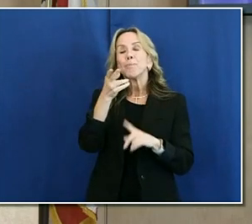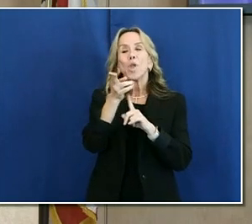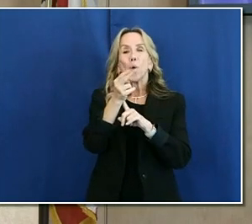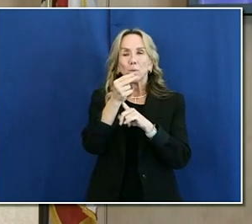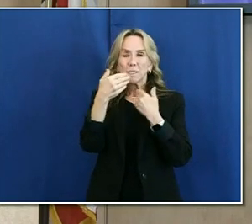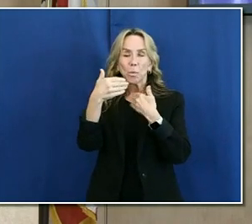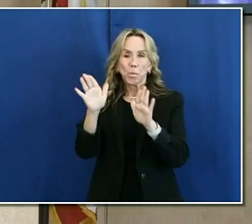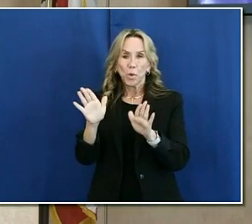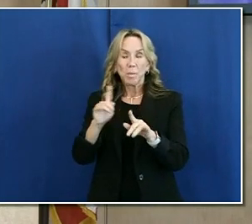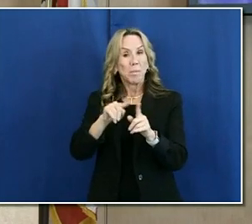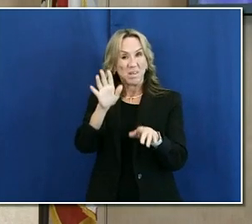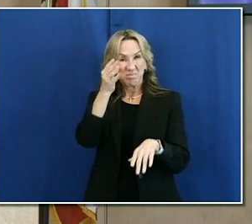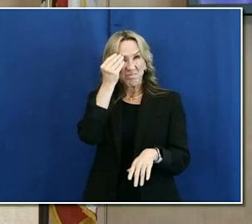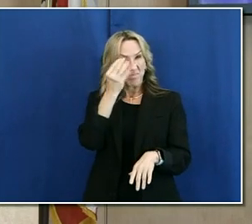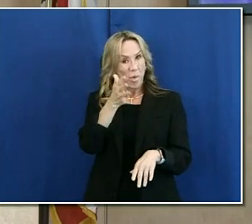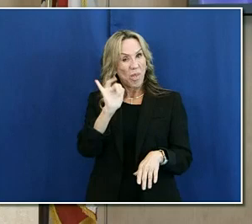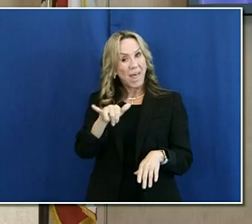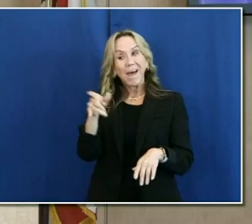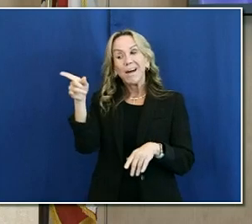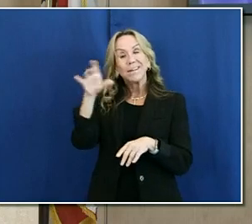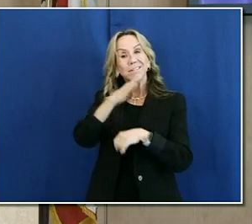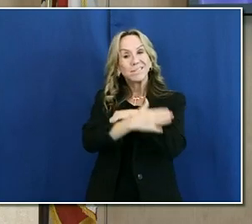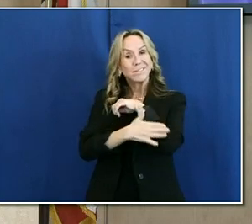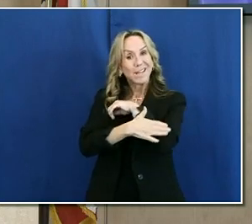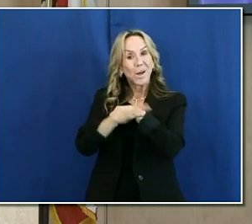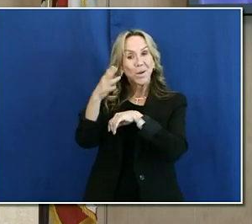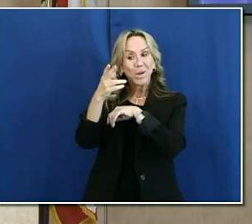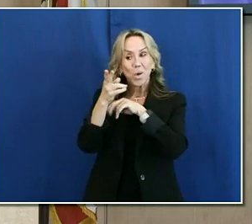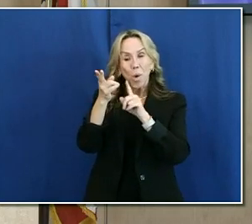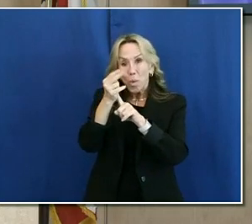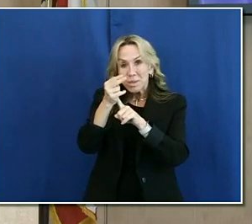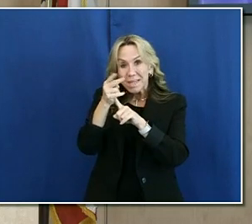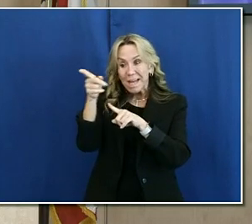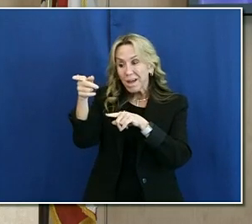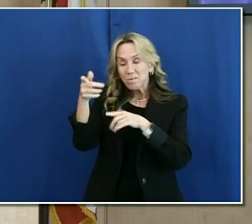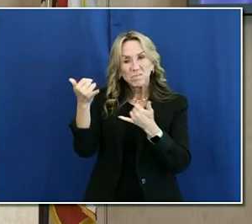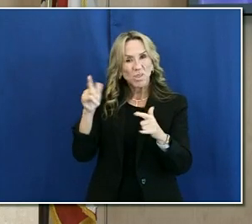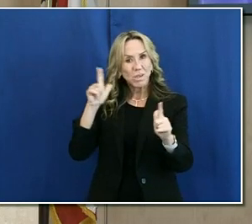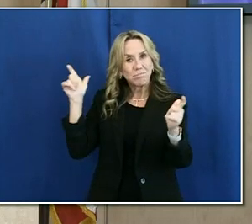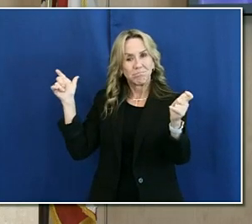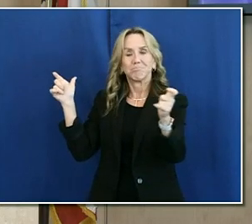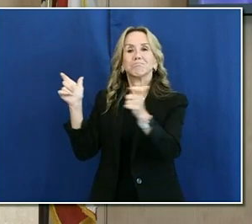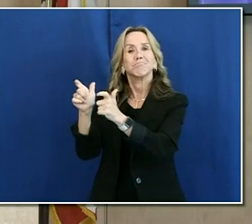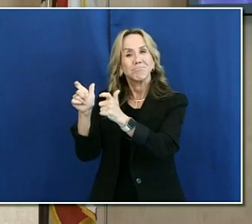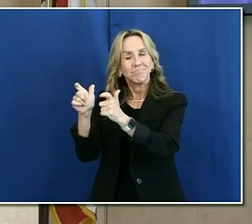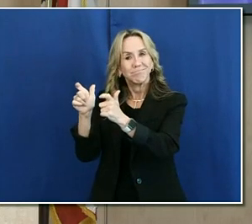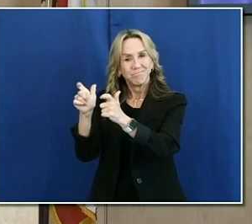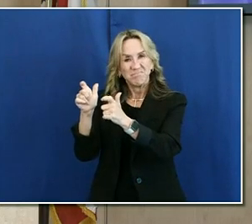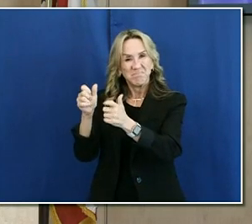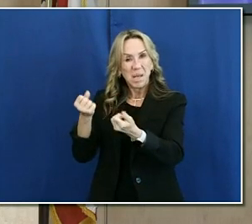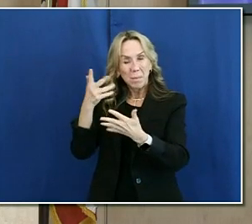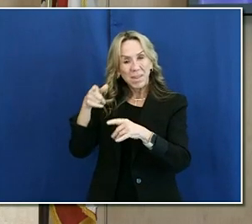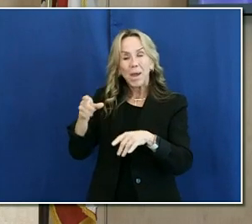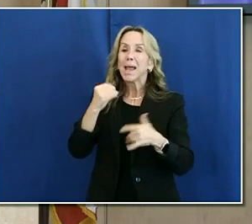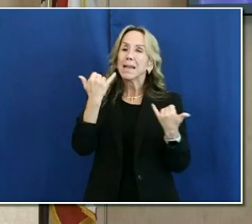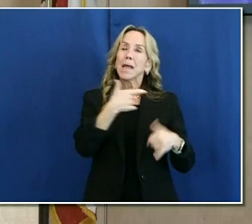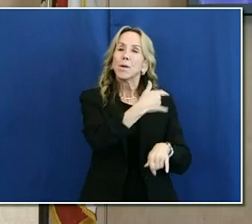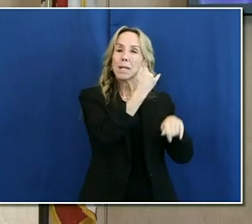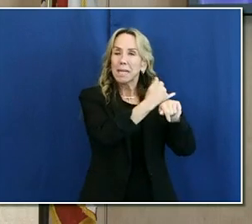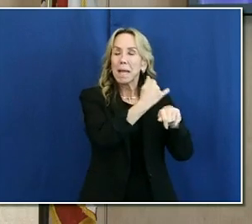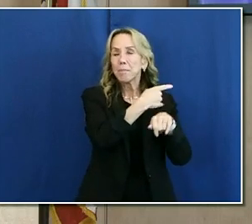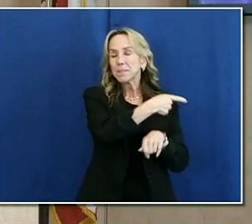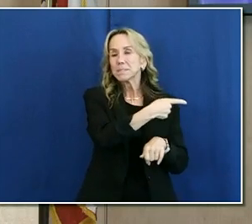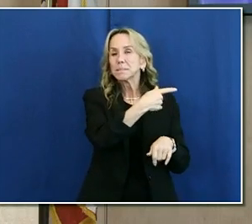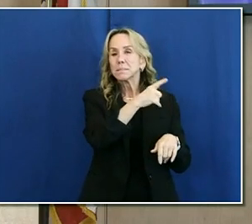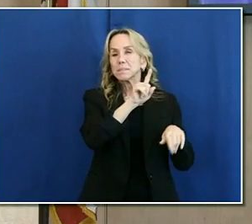actually very small to this date. And that's because there are some campus facilities available that have been designated as